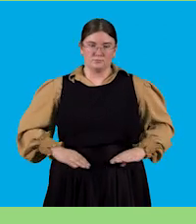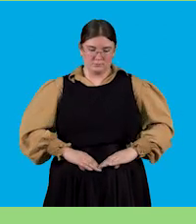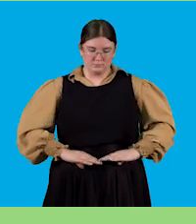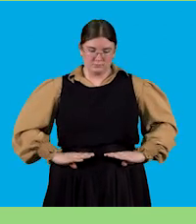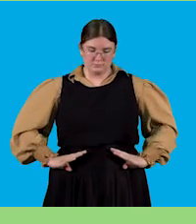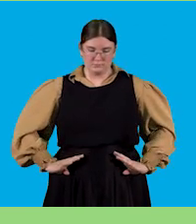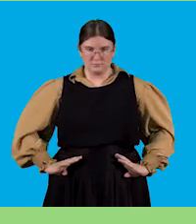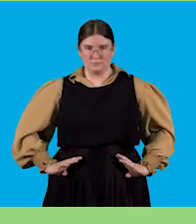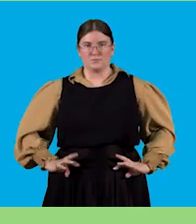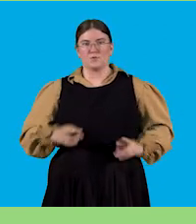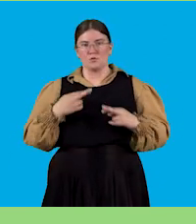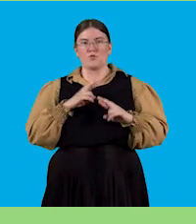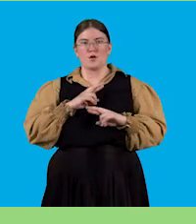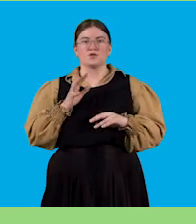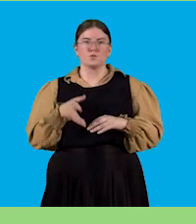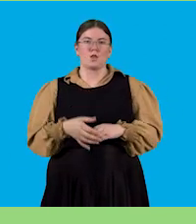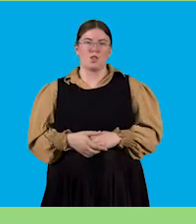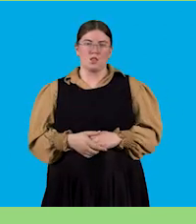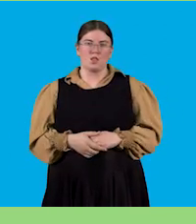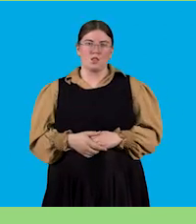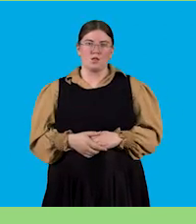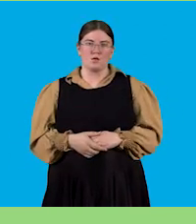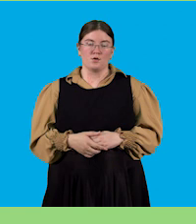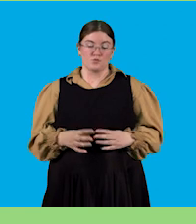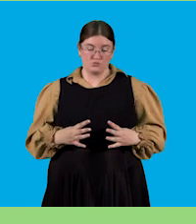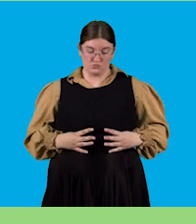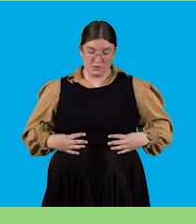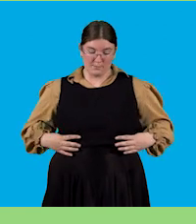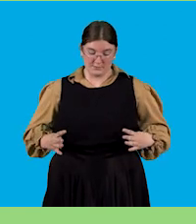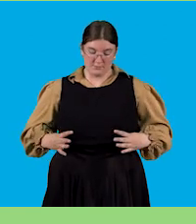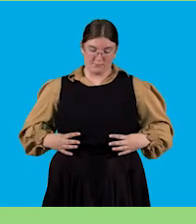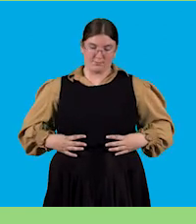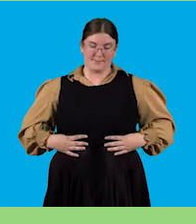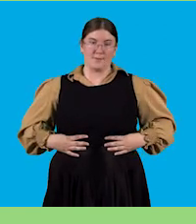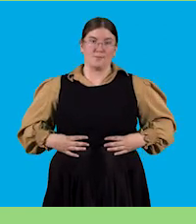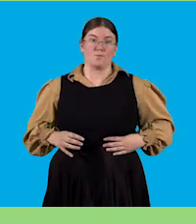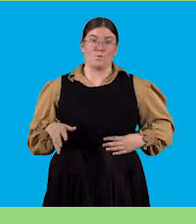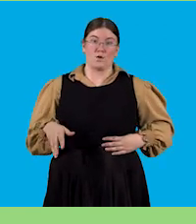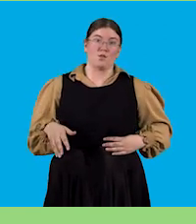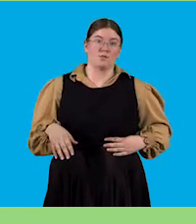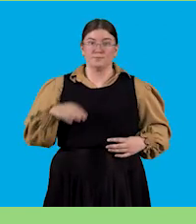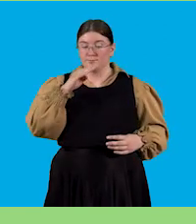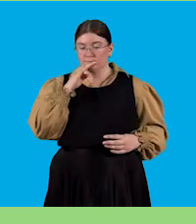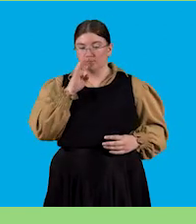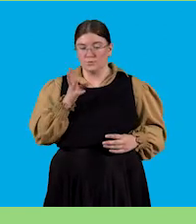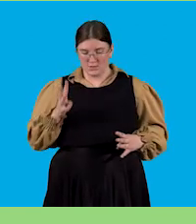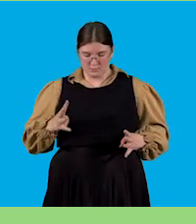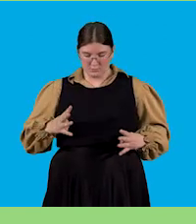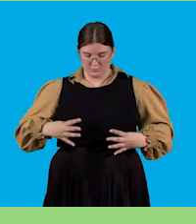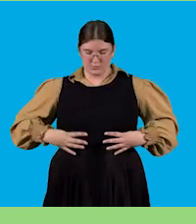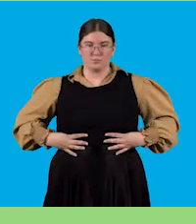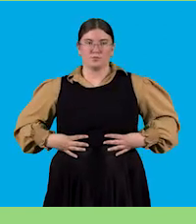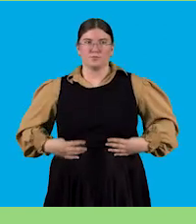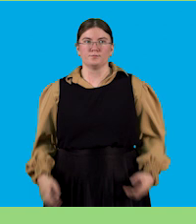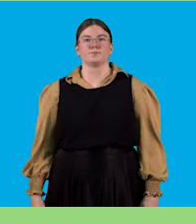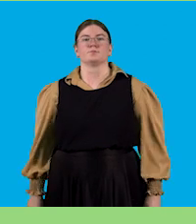becoming more dome-shaped, and you will have your rib cage contracting, meaning it will move